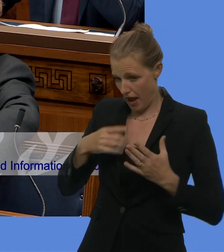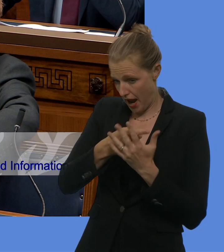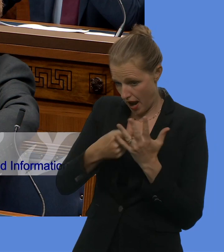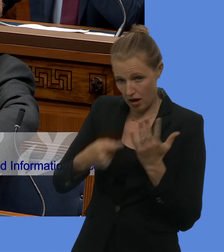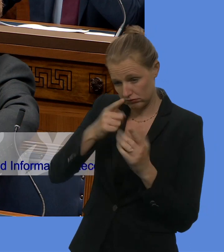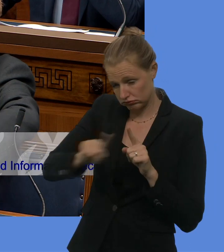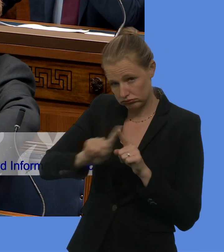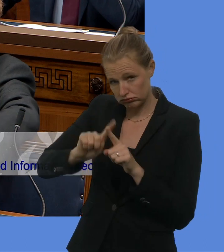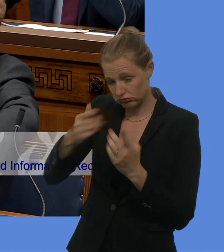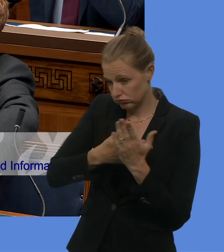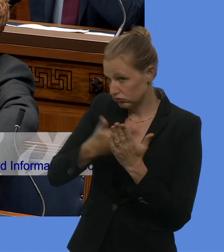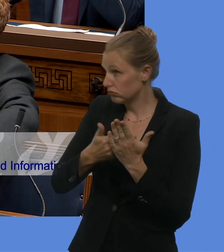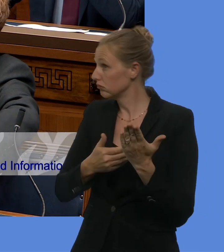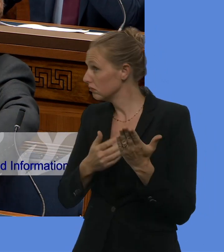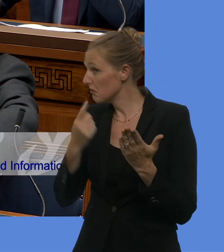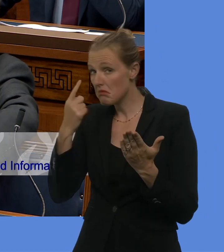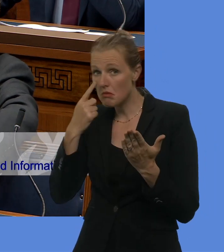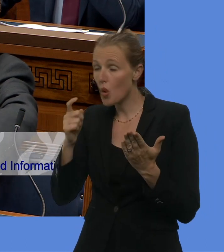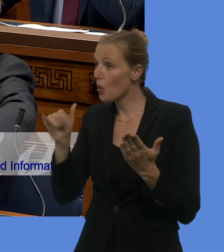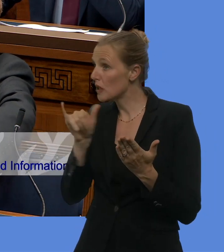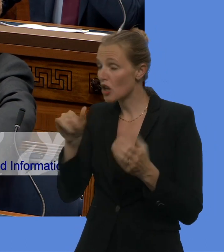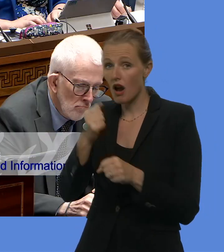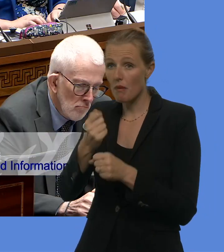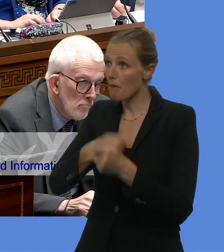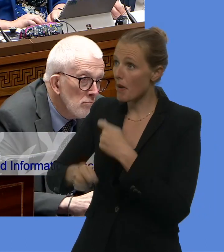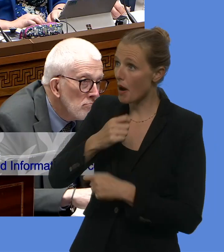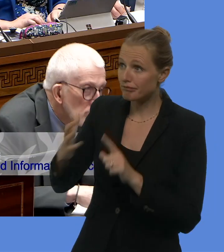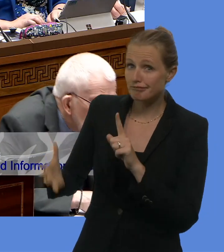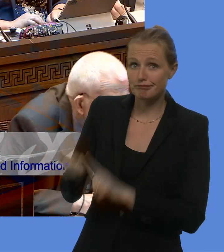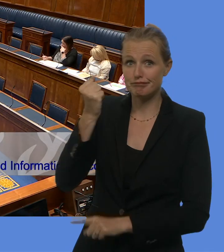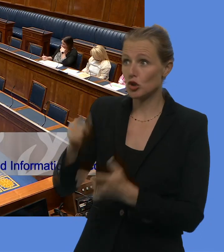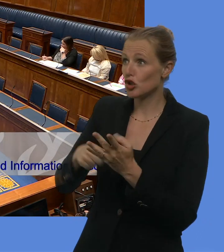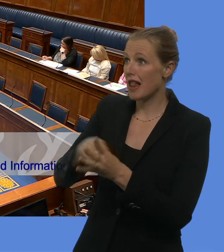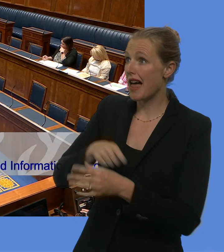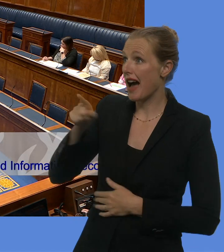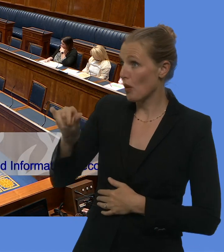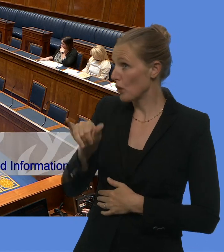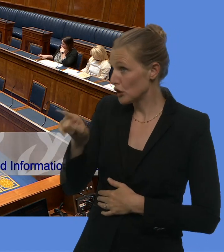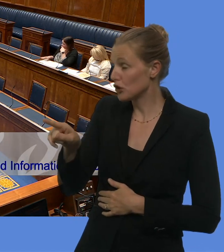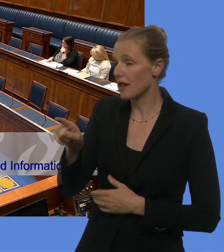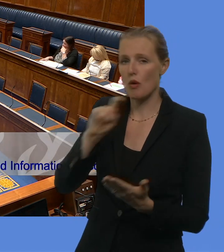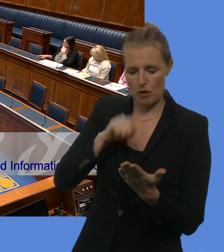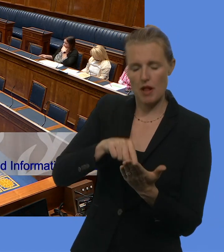course, and in the interim will abide by our legal requirements in terms of cooperation. John Bunting.